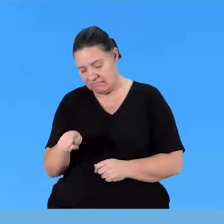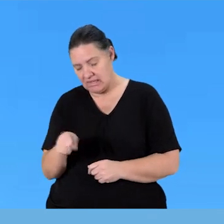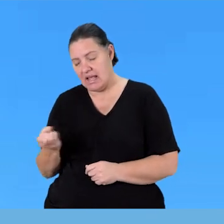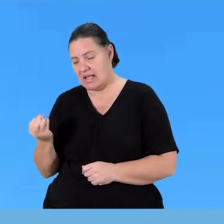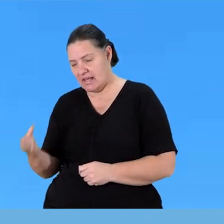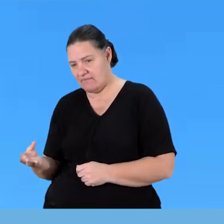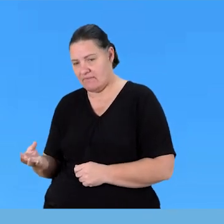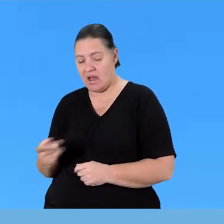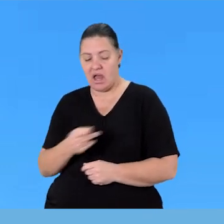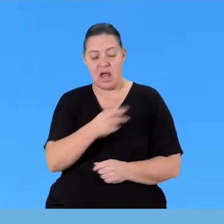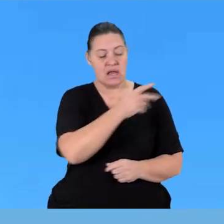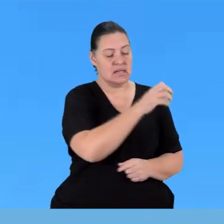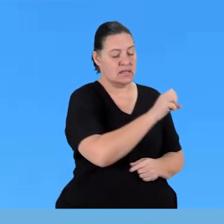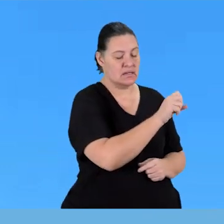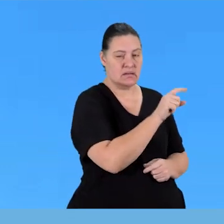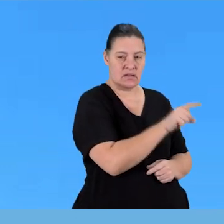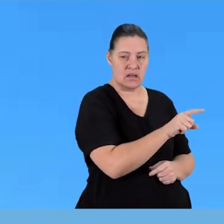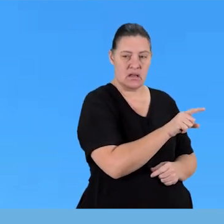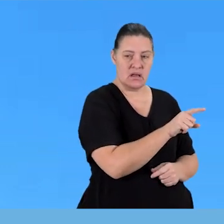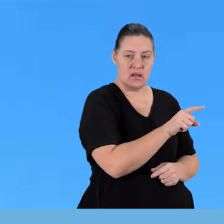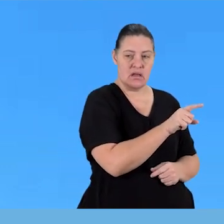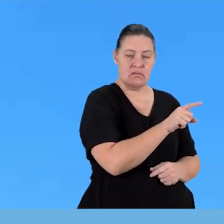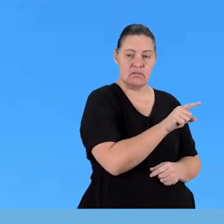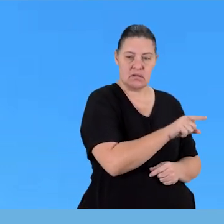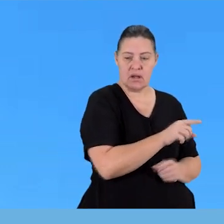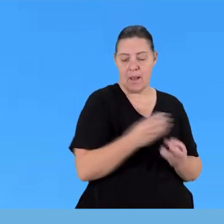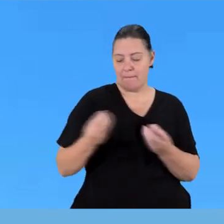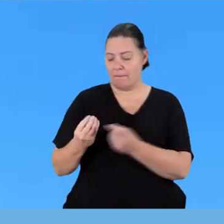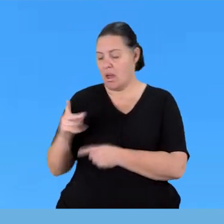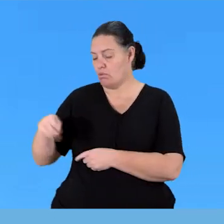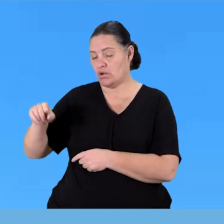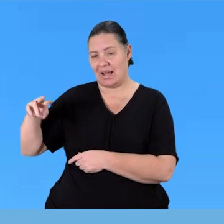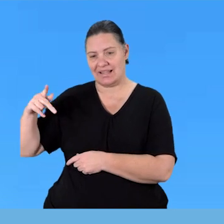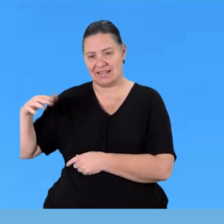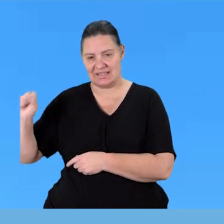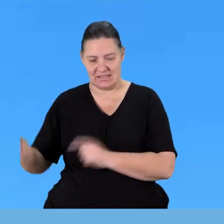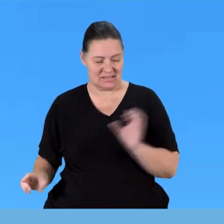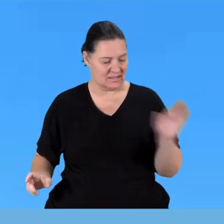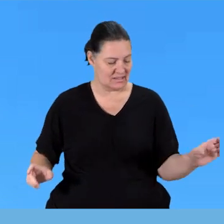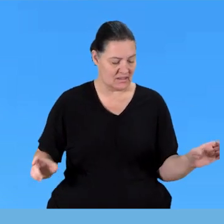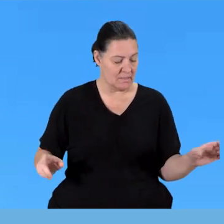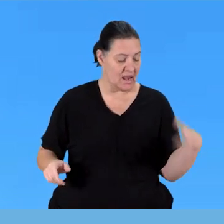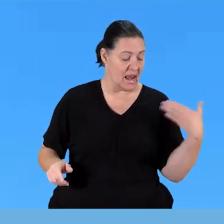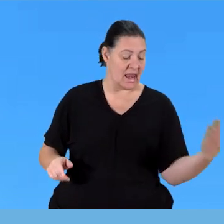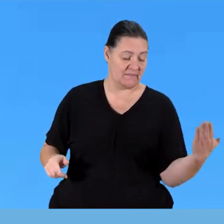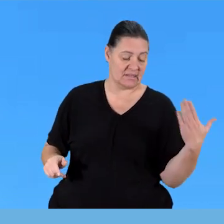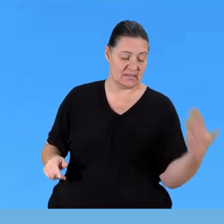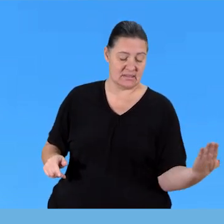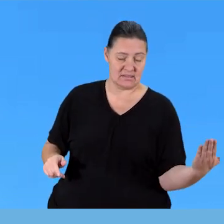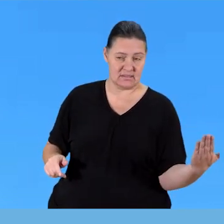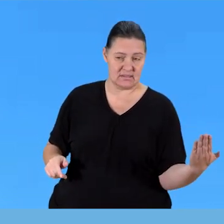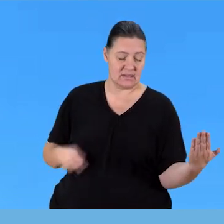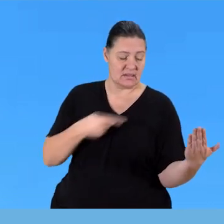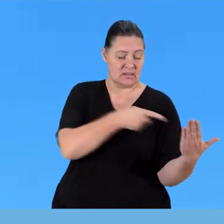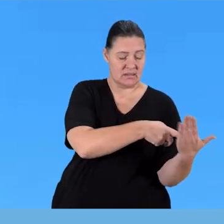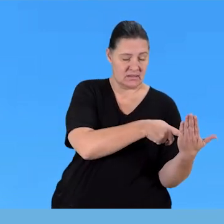they are going to react together to form the products. So if these are written on the left-hand side of the equation or